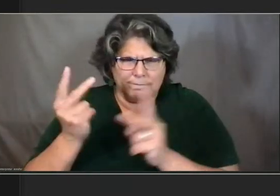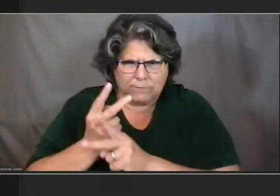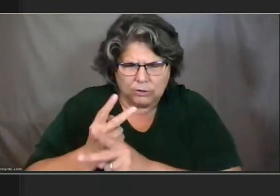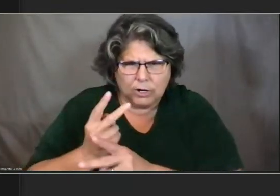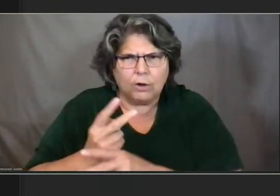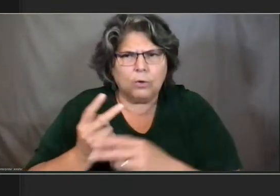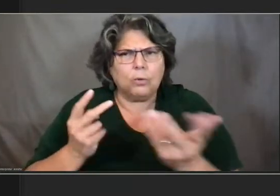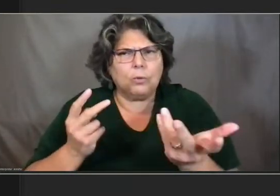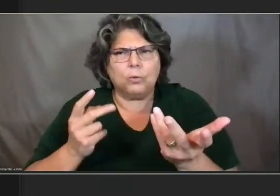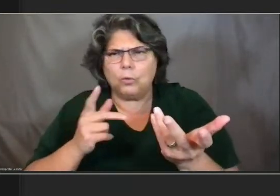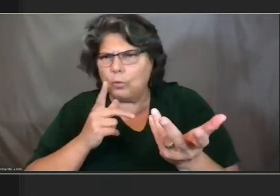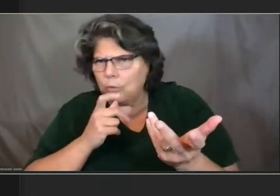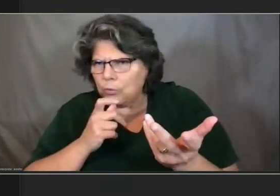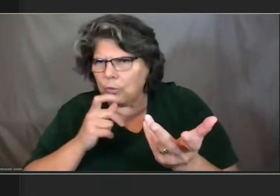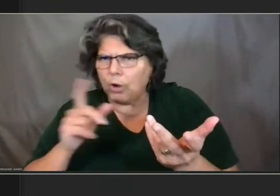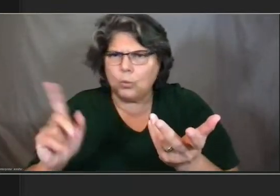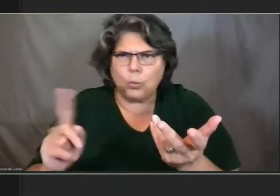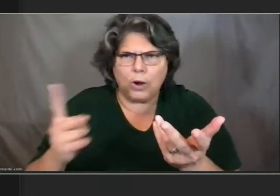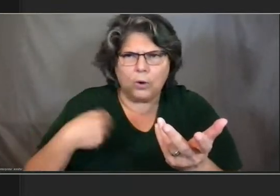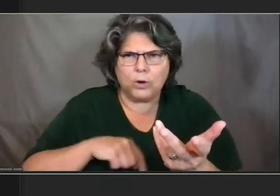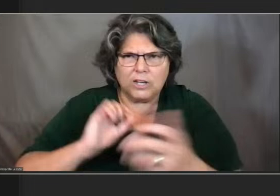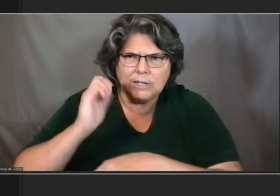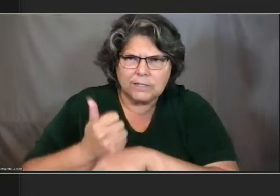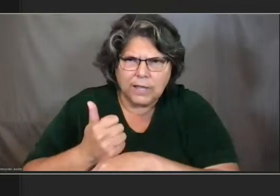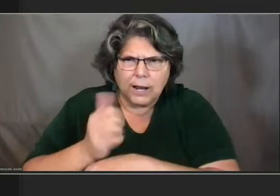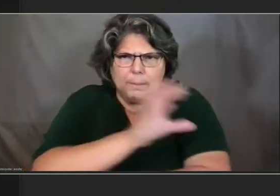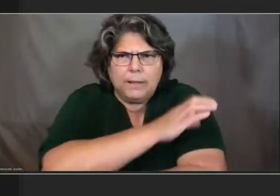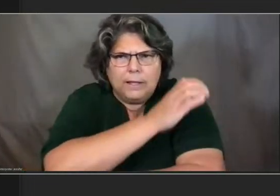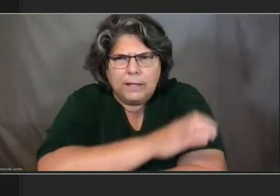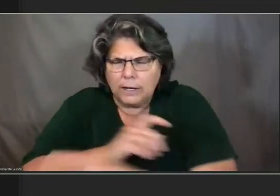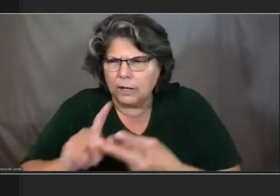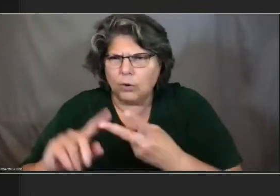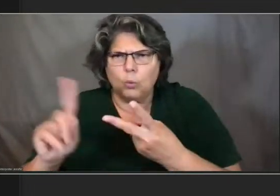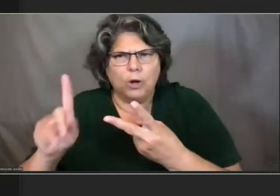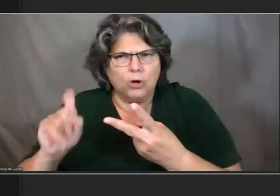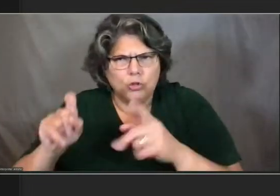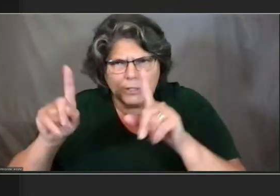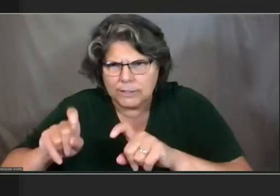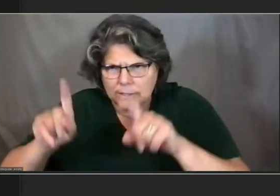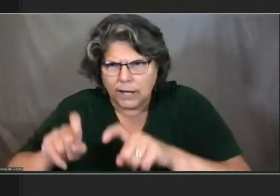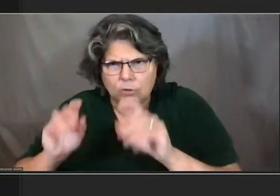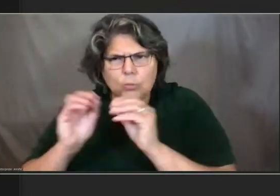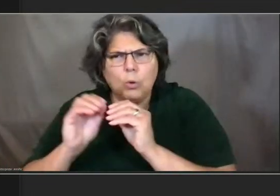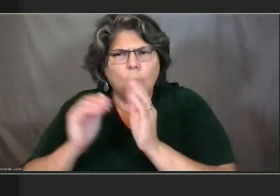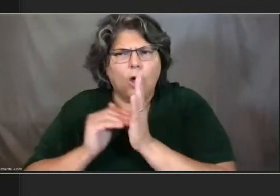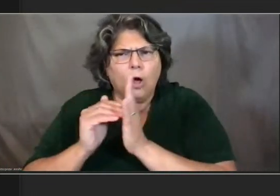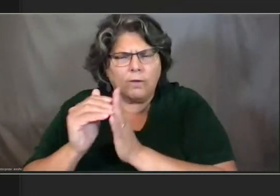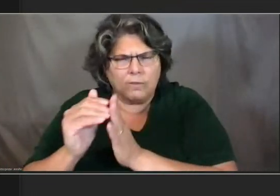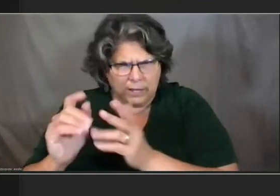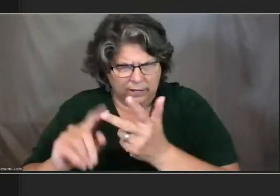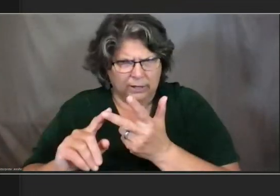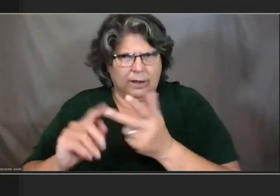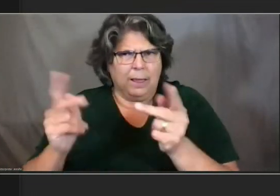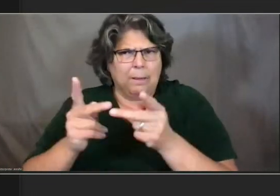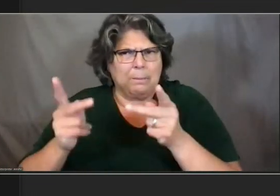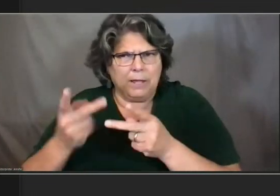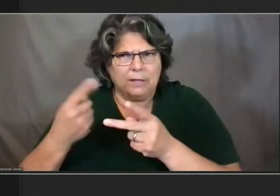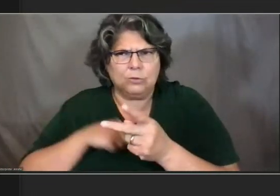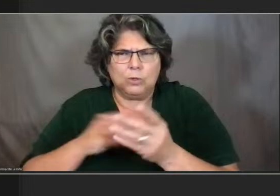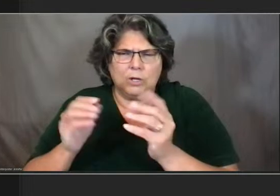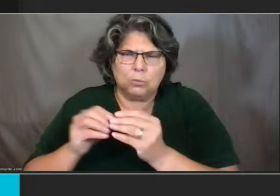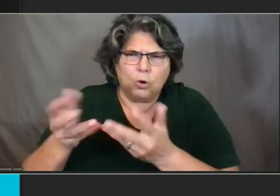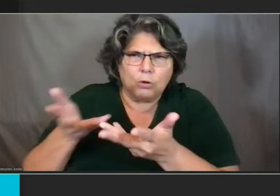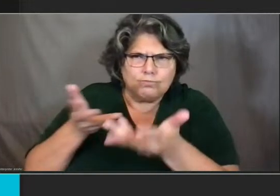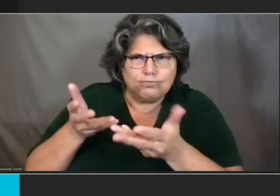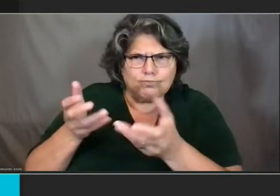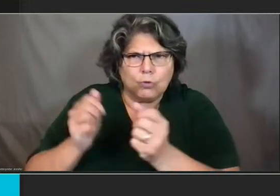our vaccine clinics and our testing clinics and the areas that we can interface with the public. And